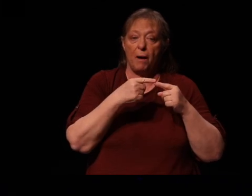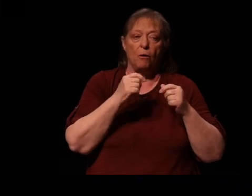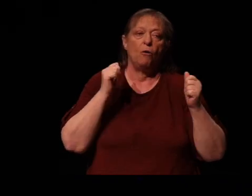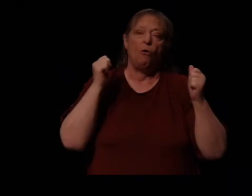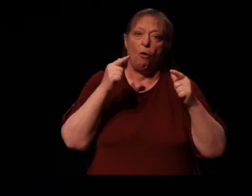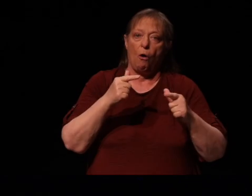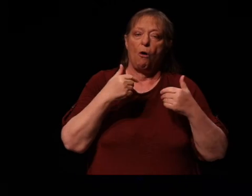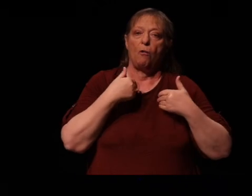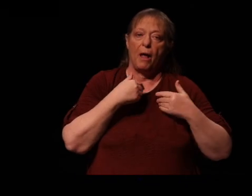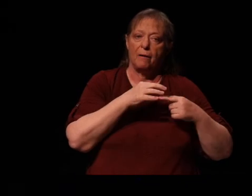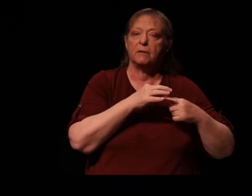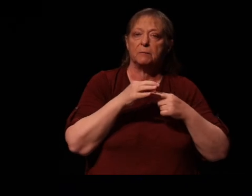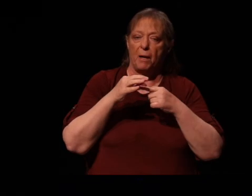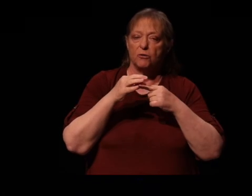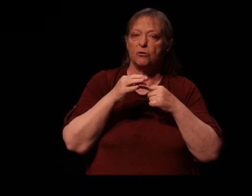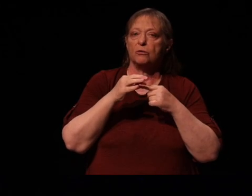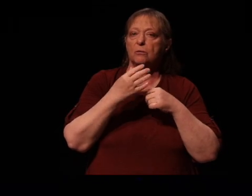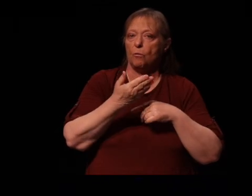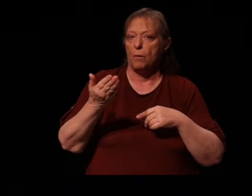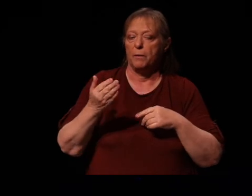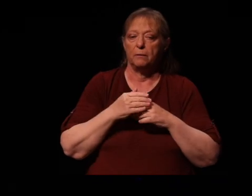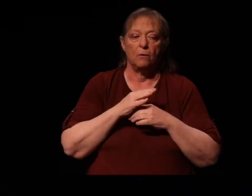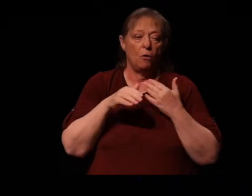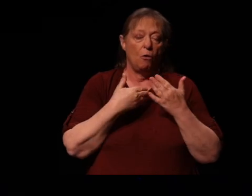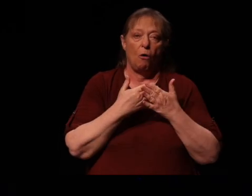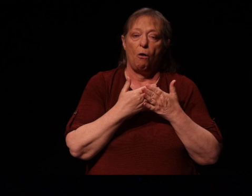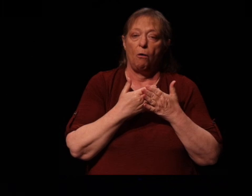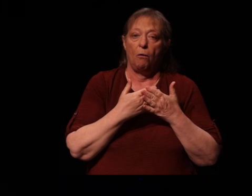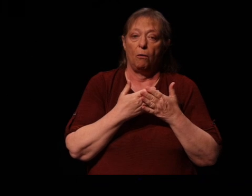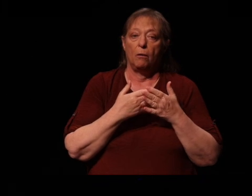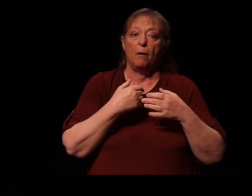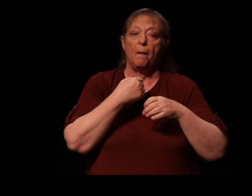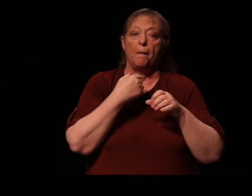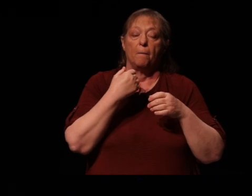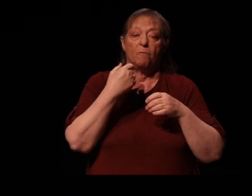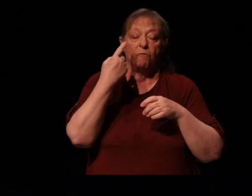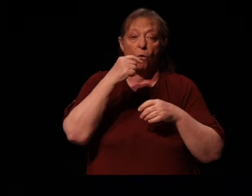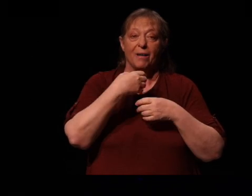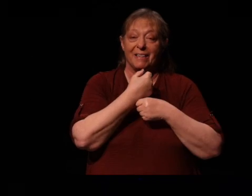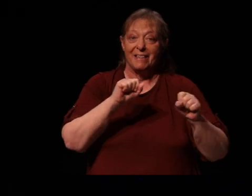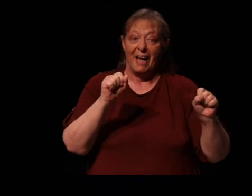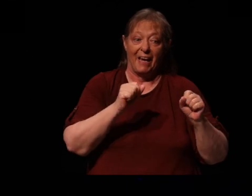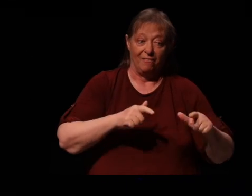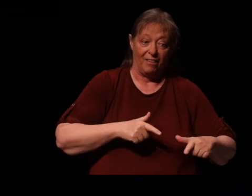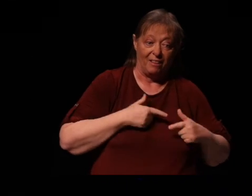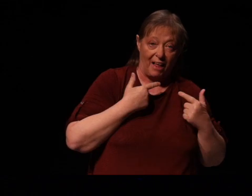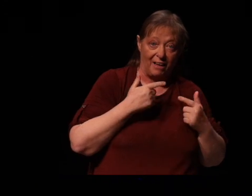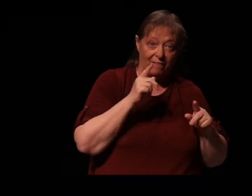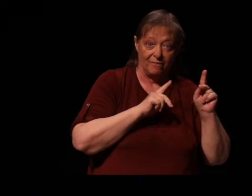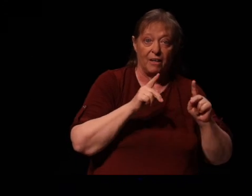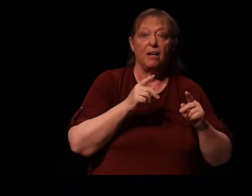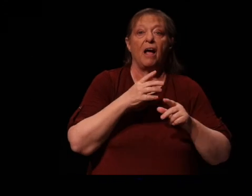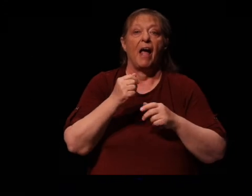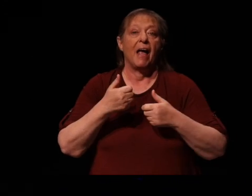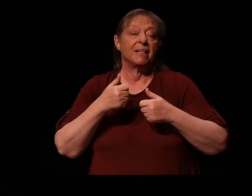talking about, all of them carry special equipment, all designed to save lives